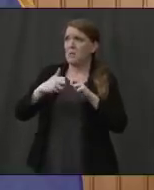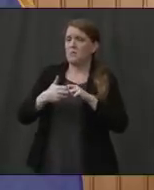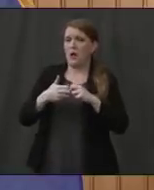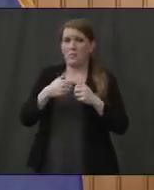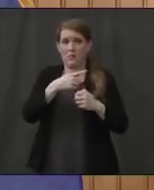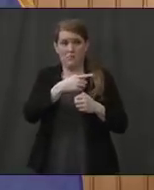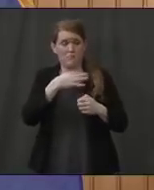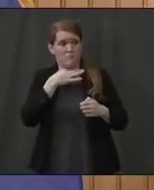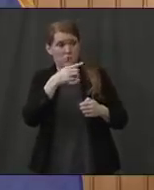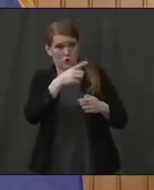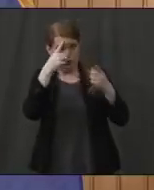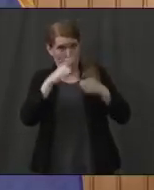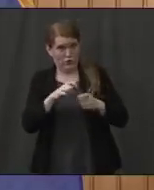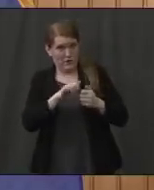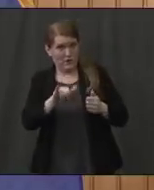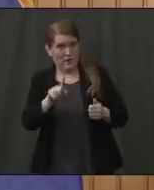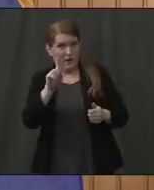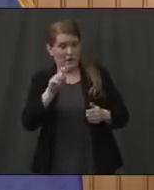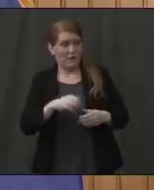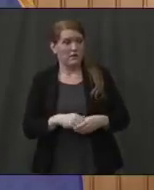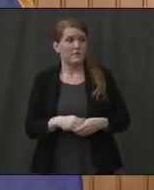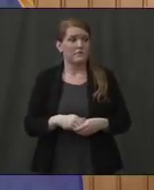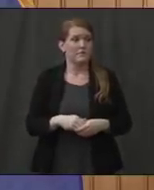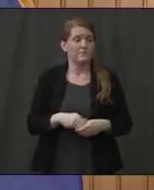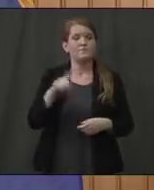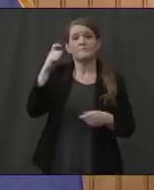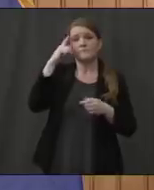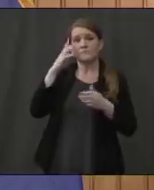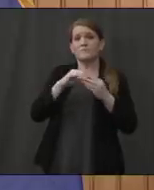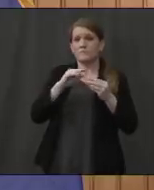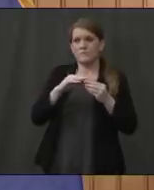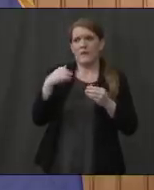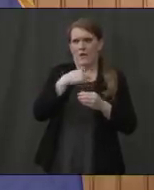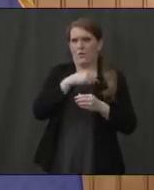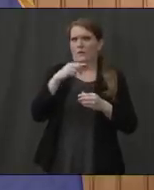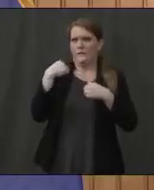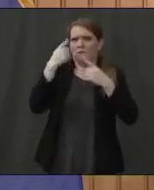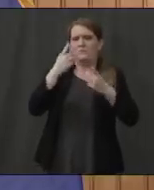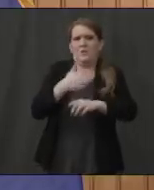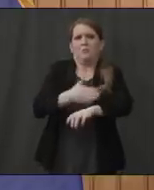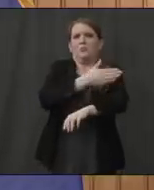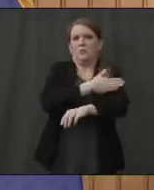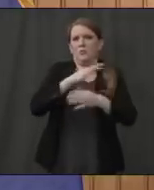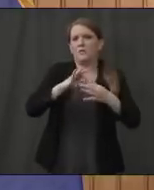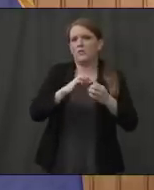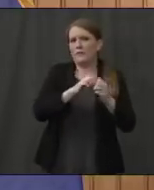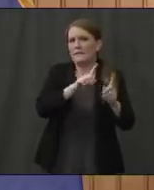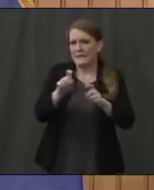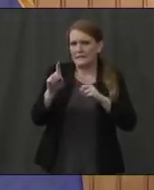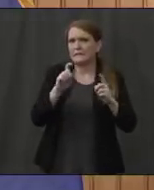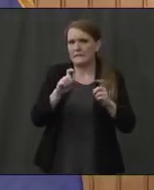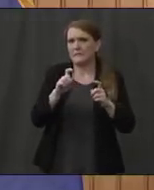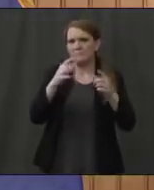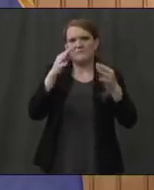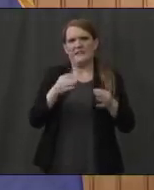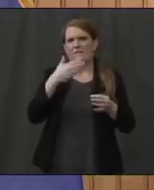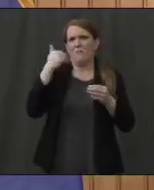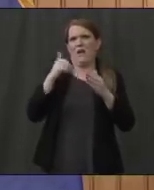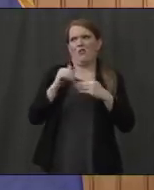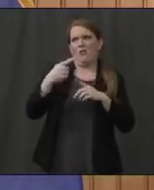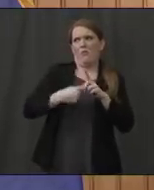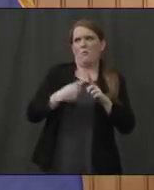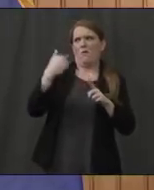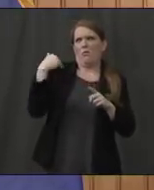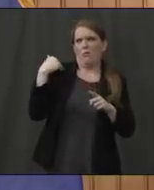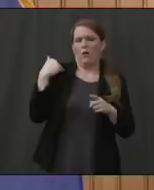I think we are doing better on testing, certainly than we were, a month and a half ago, and it's definitely still